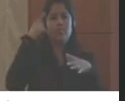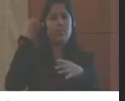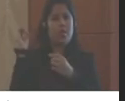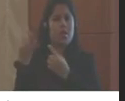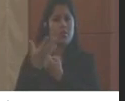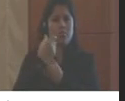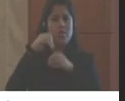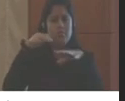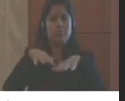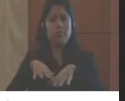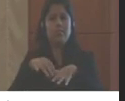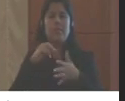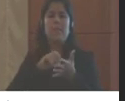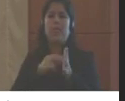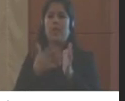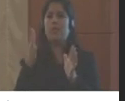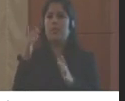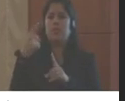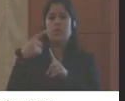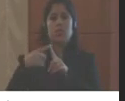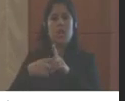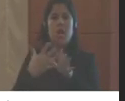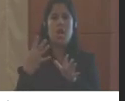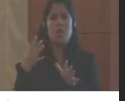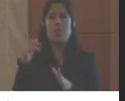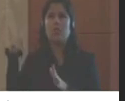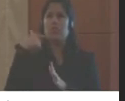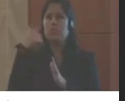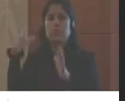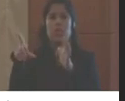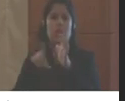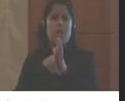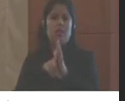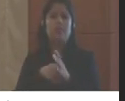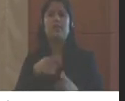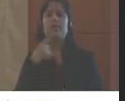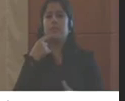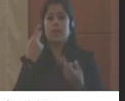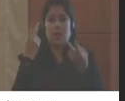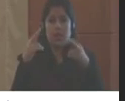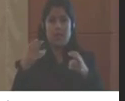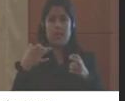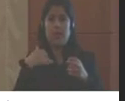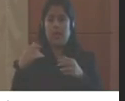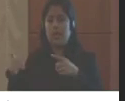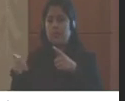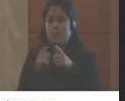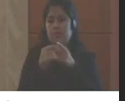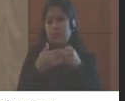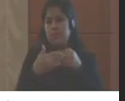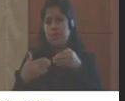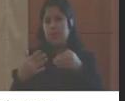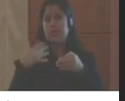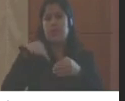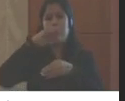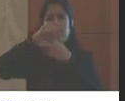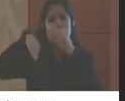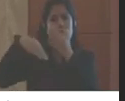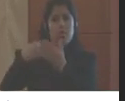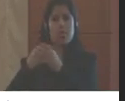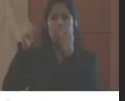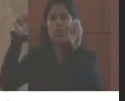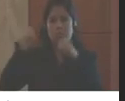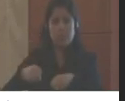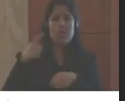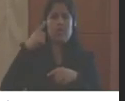rebuilding after disaster, and it has a minimum annual budget set by law. We believe that in the midterm, all